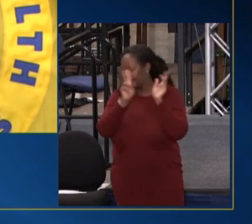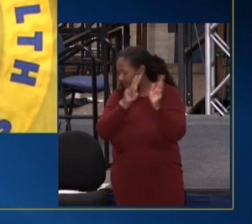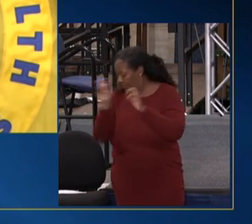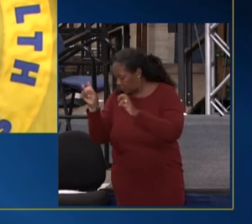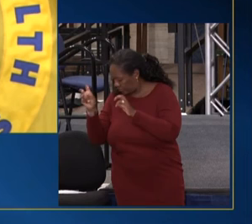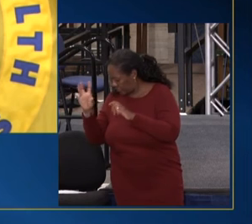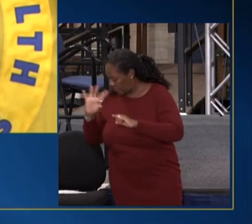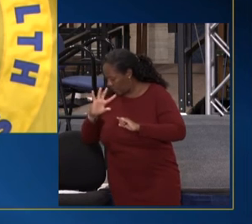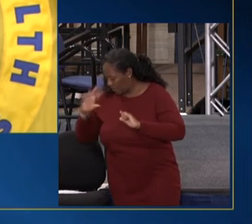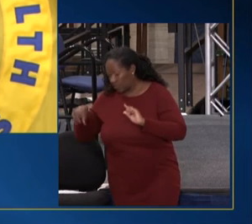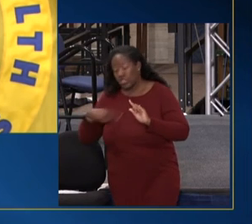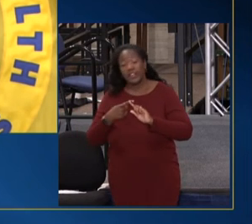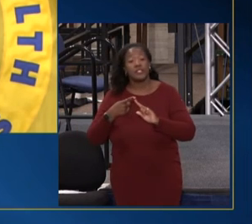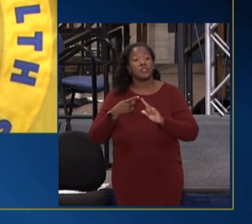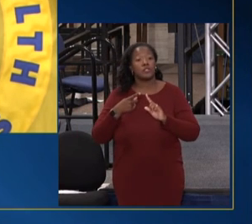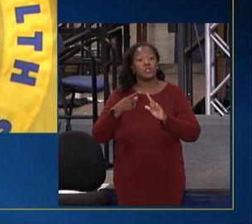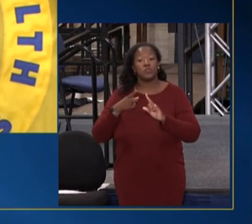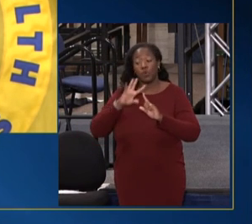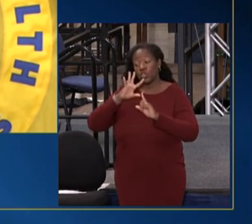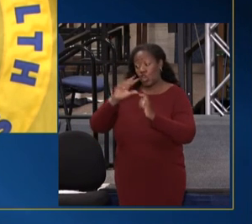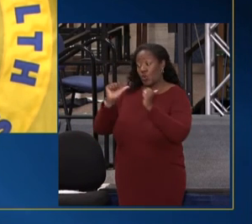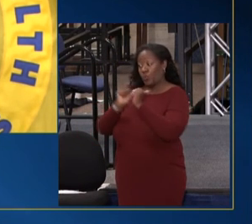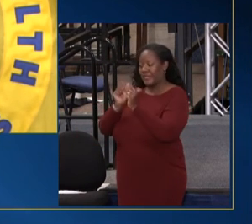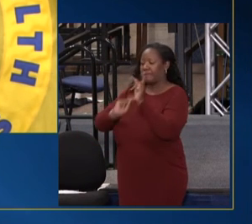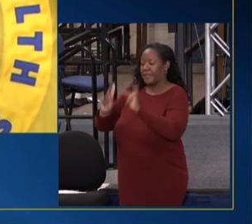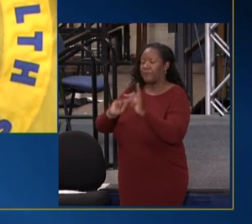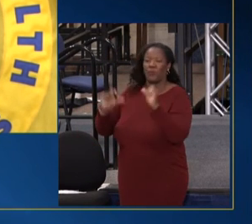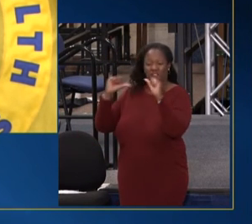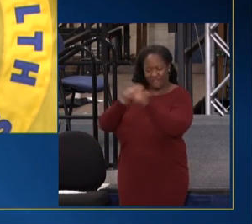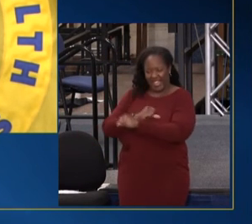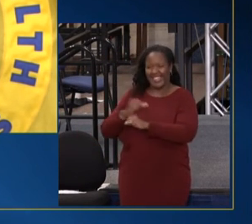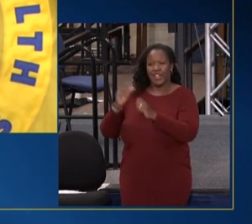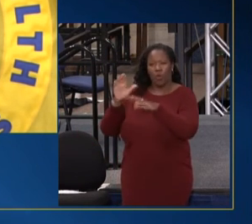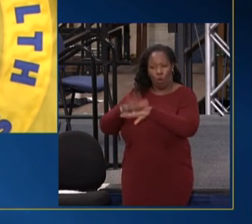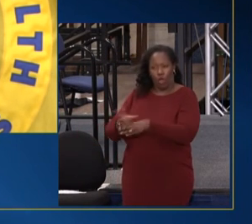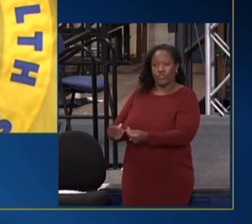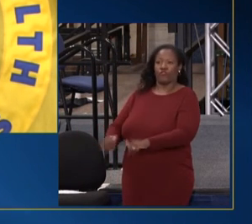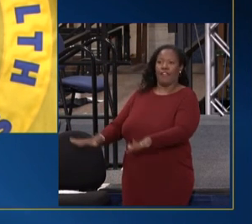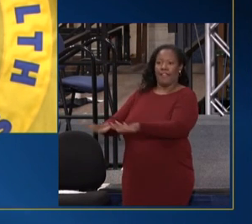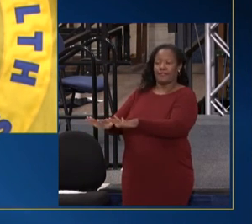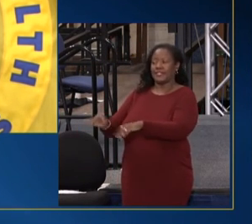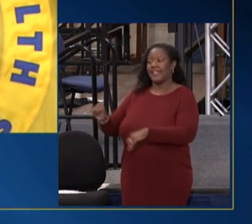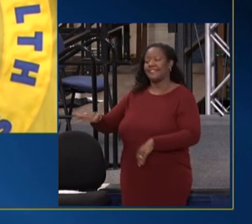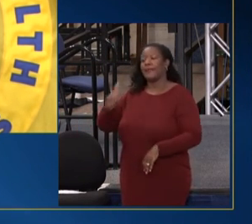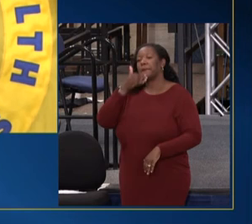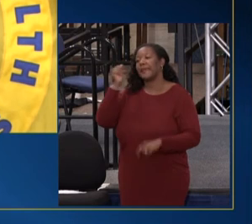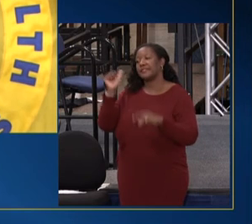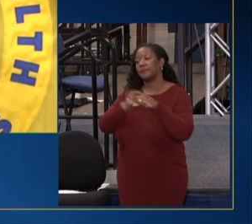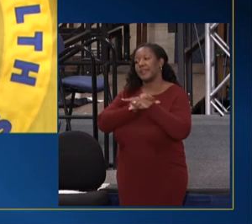talk to individuals who are on the ground fighting the good fight, and they'll tell you some best practices as to how to